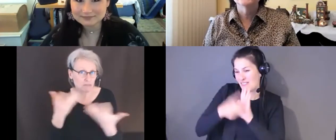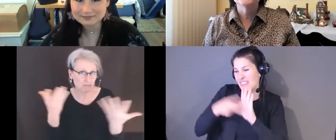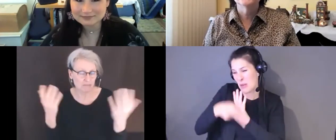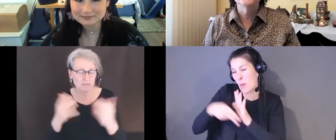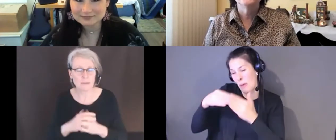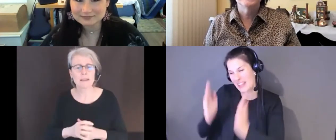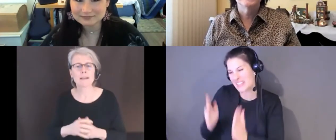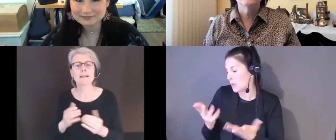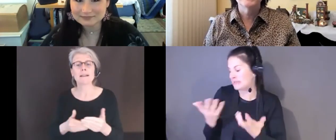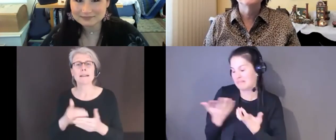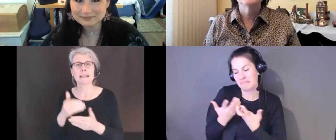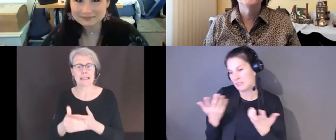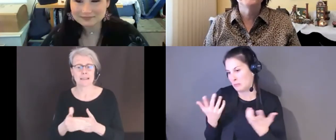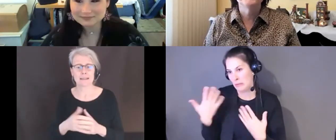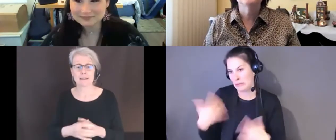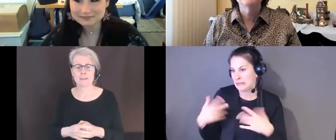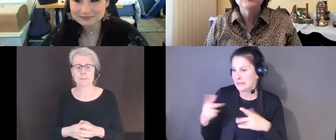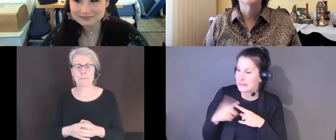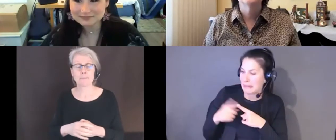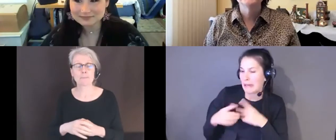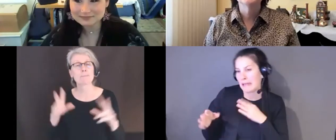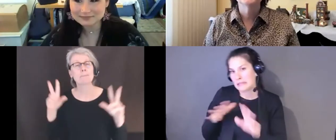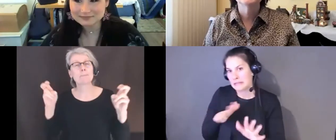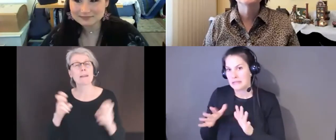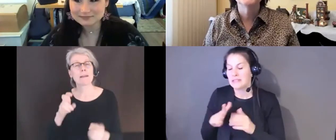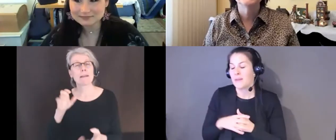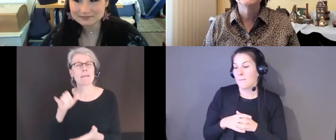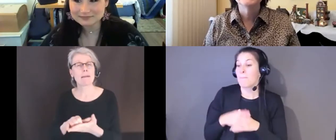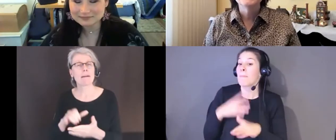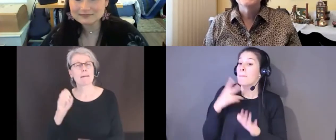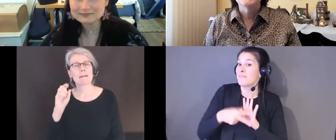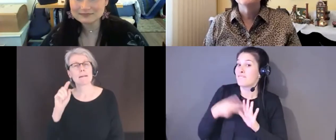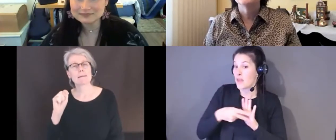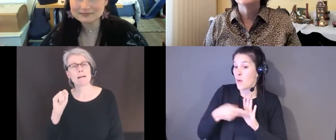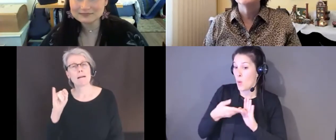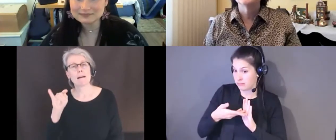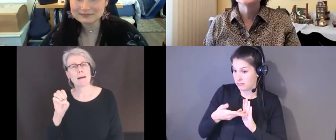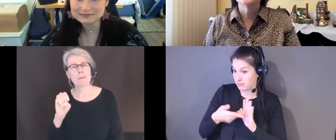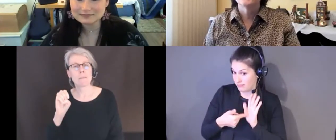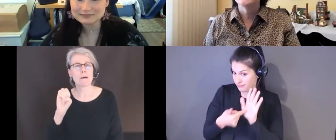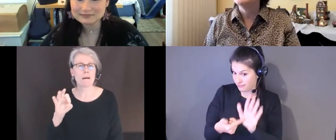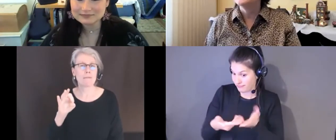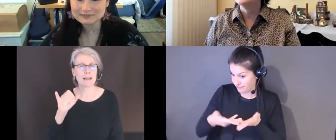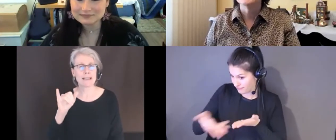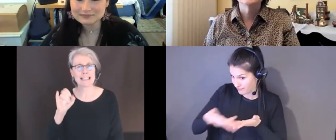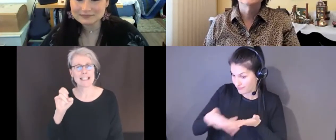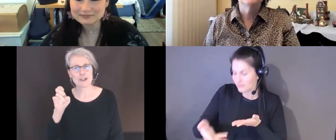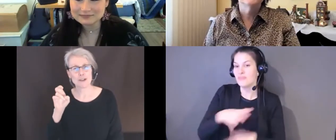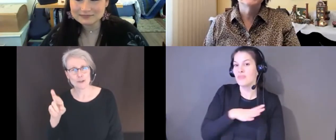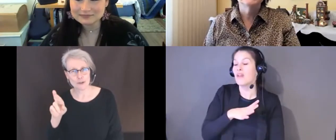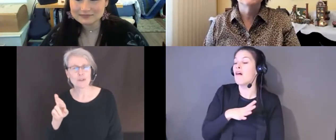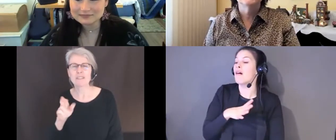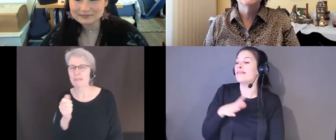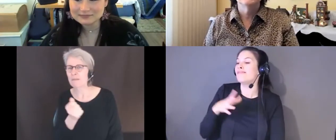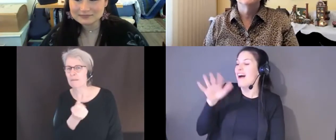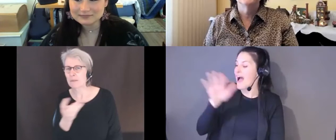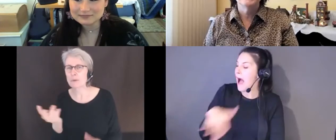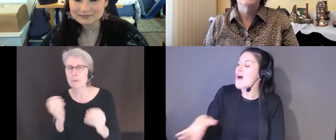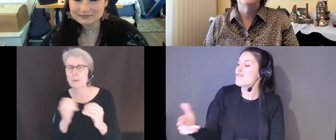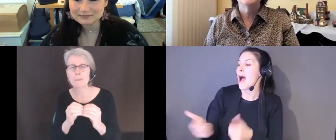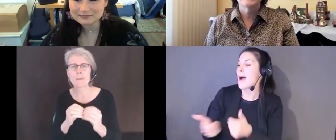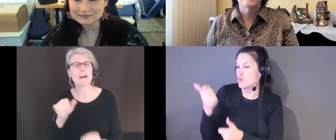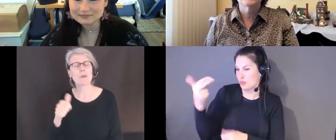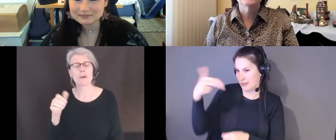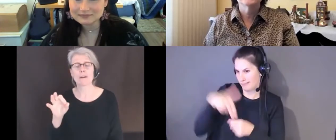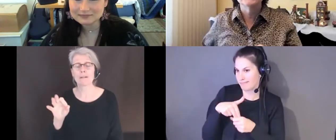one we're going to show you now, that time of year, a few more people participated. There was one we just did for Feliz Navidad, and with